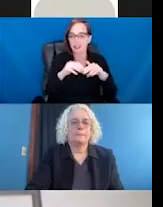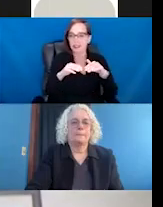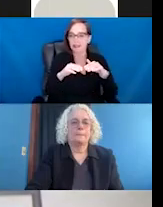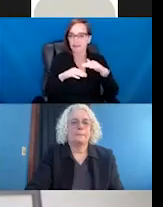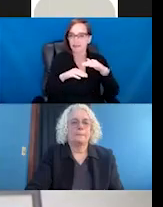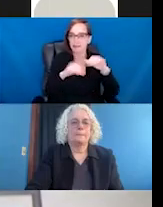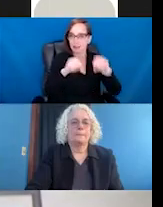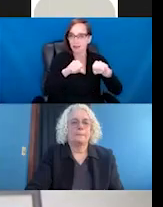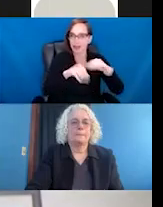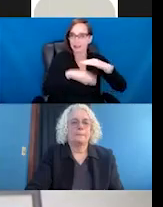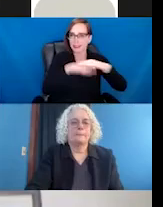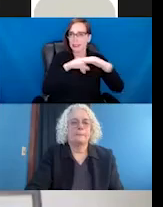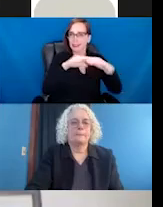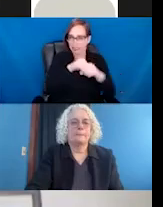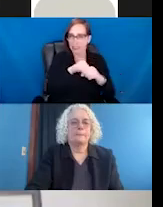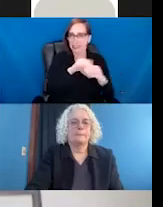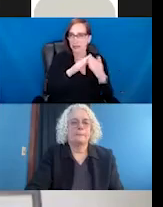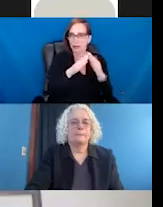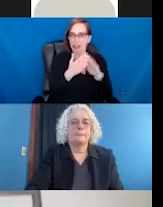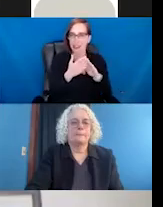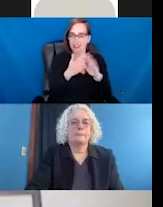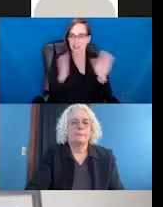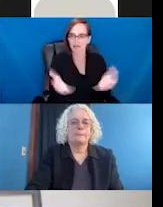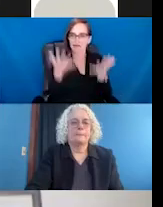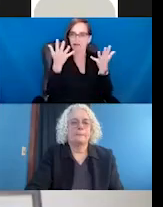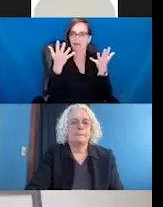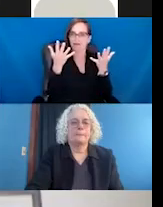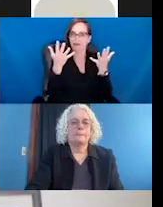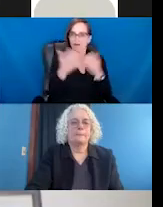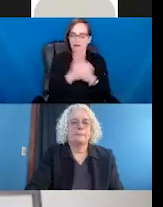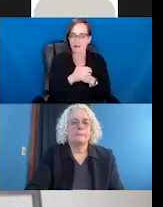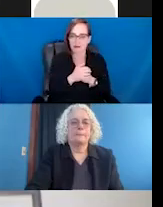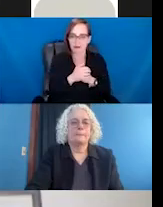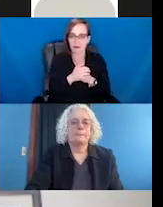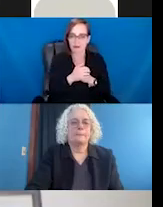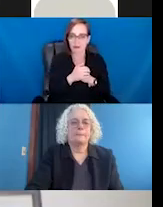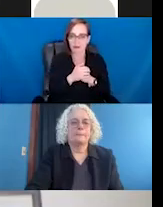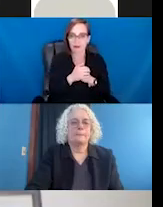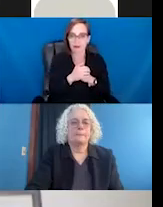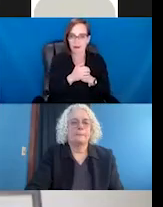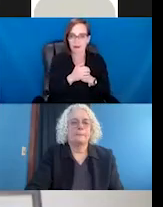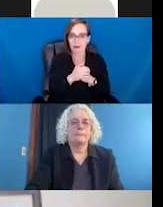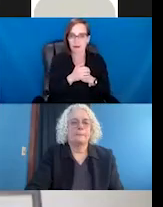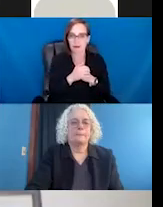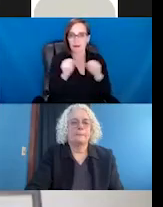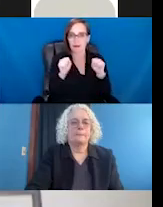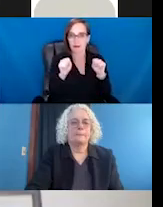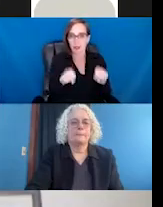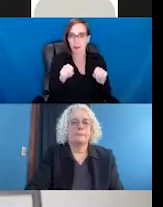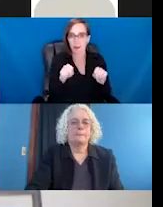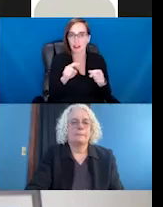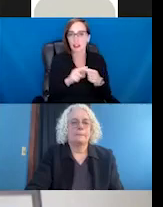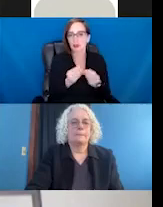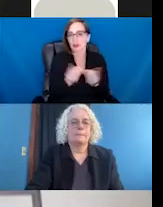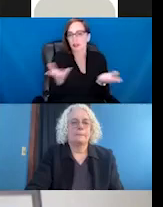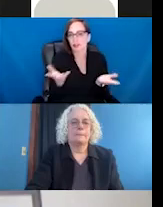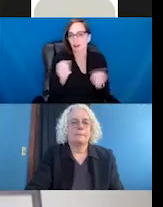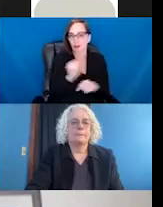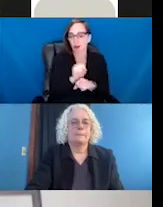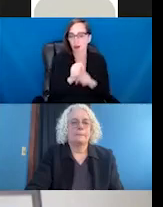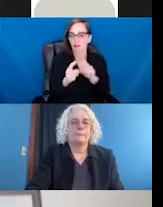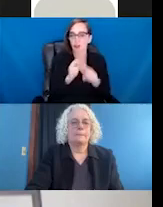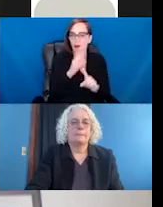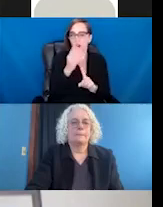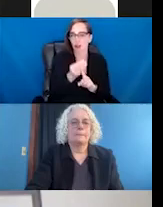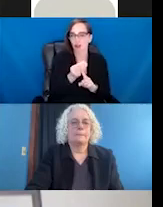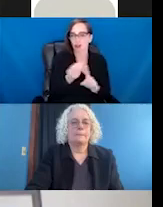we're doing, we need to build capacity, muscle, legs, right? The ability to deliver this work from a cultural